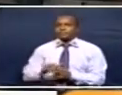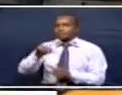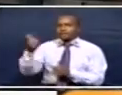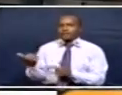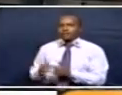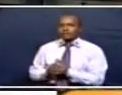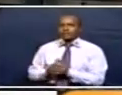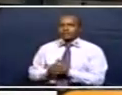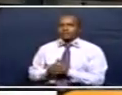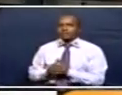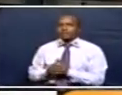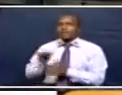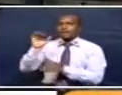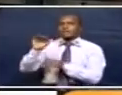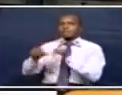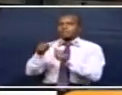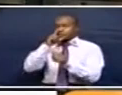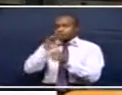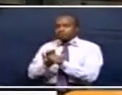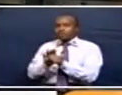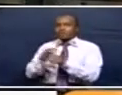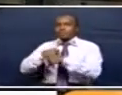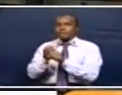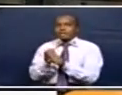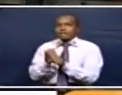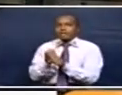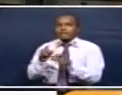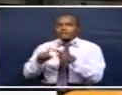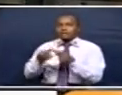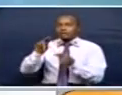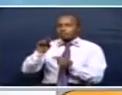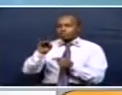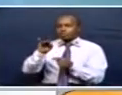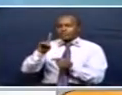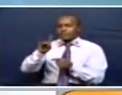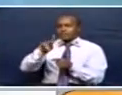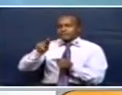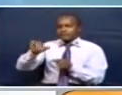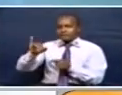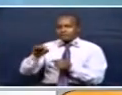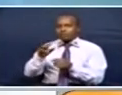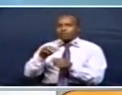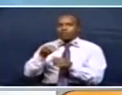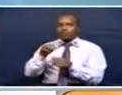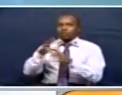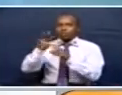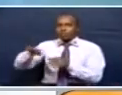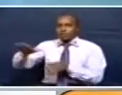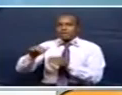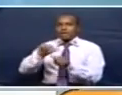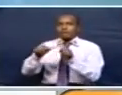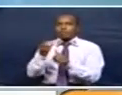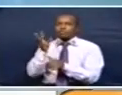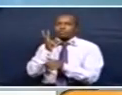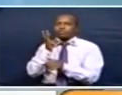Pius, whatever. Ask him about the promises he made to Ndivini Ward about water and tarmac road. Ndivini